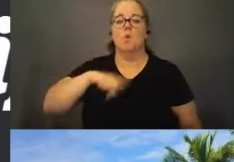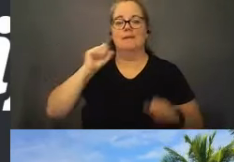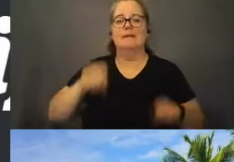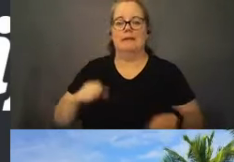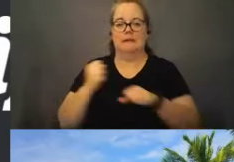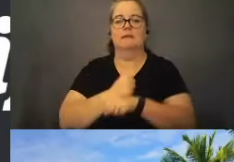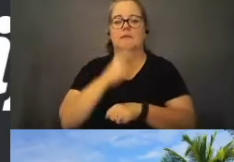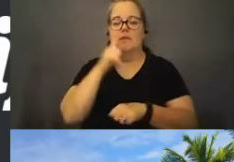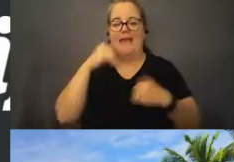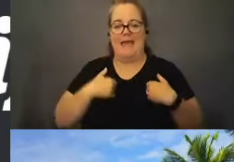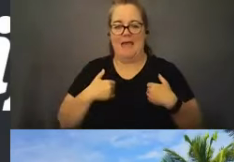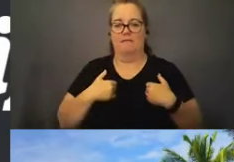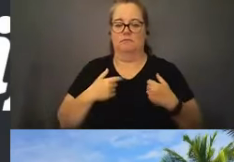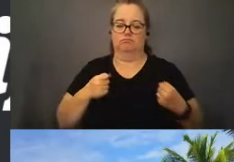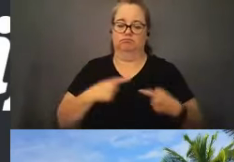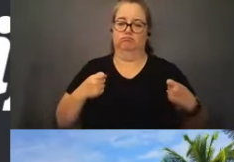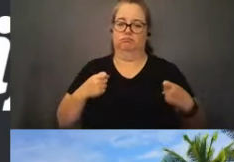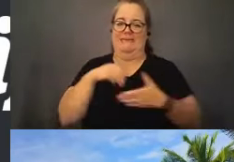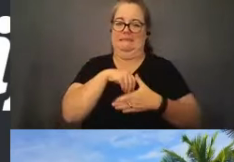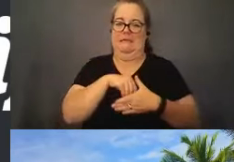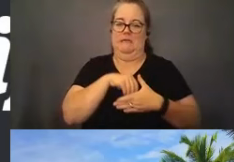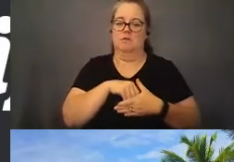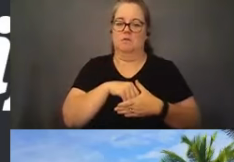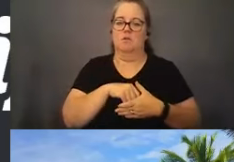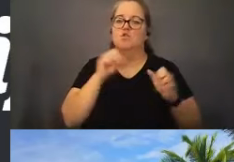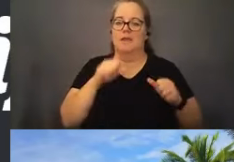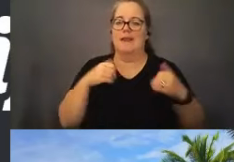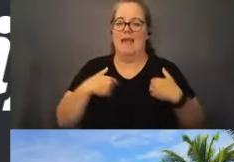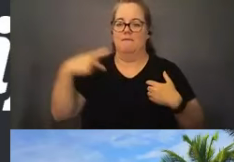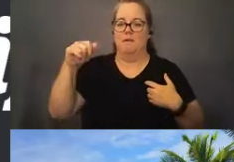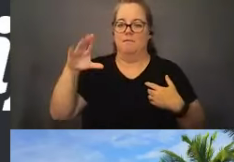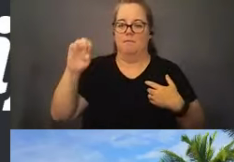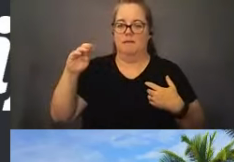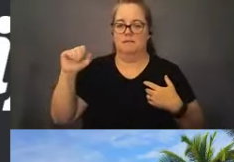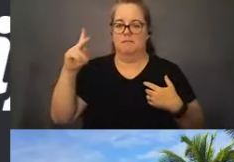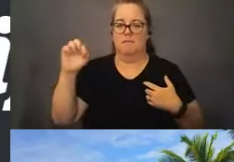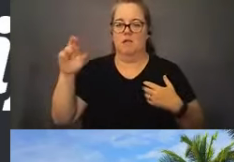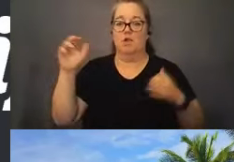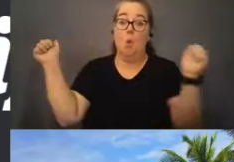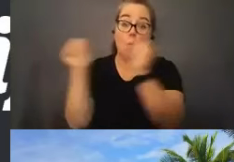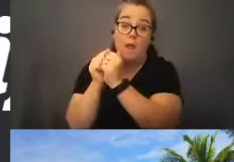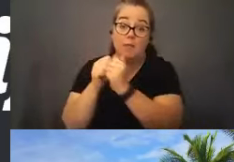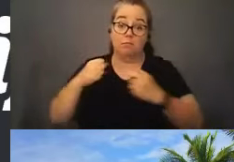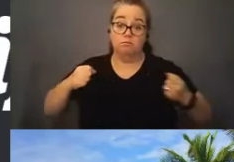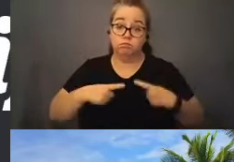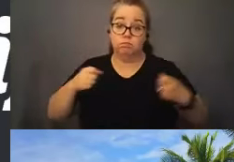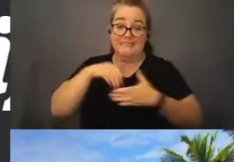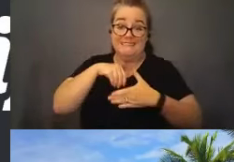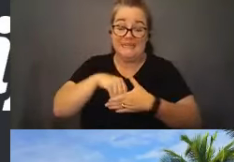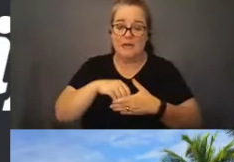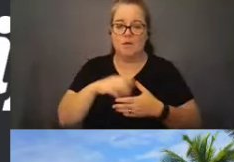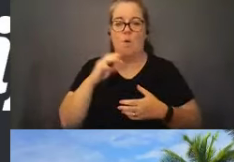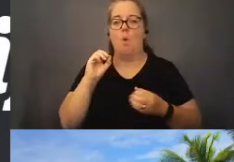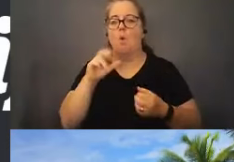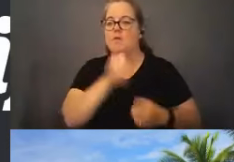has a defibrillator in it. You can get a pacemaker with one or without one. And that means that when